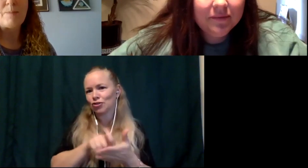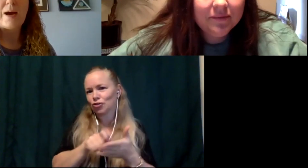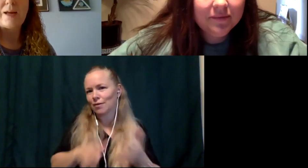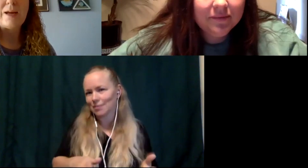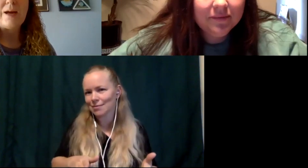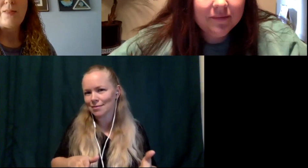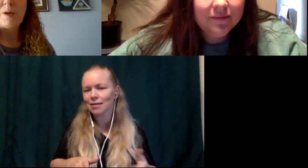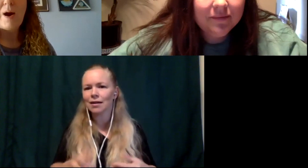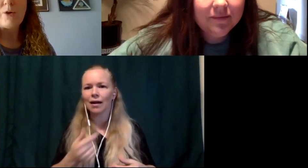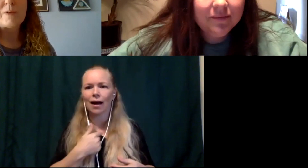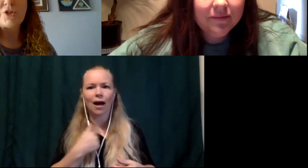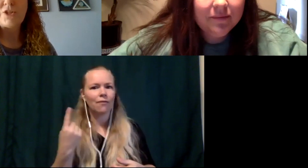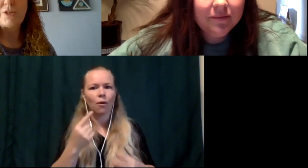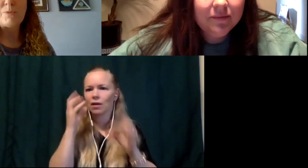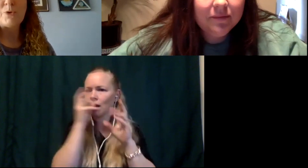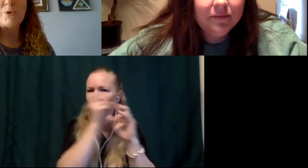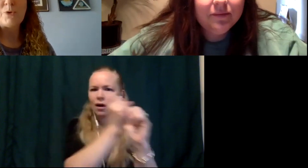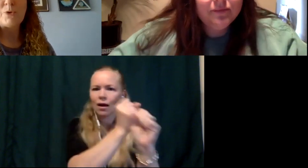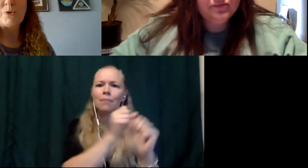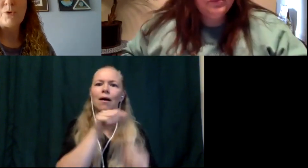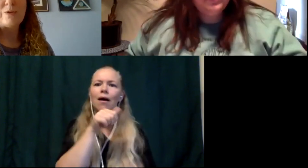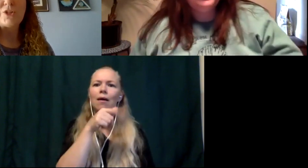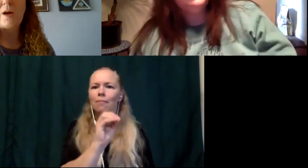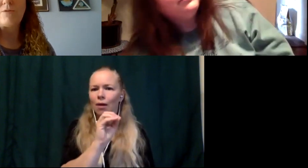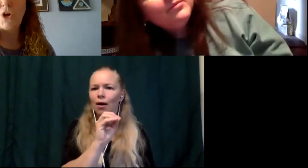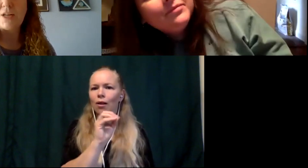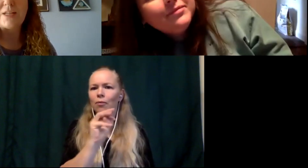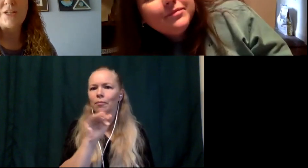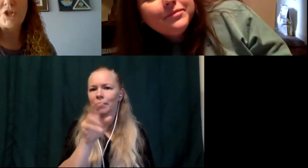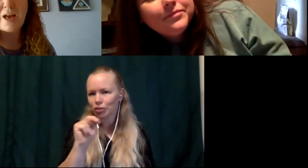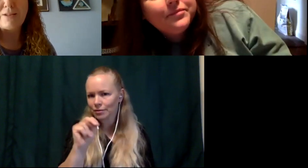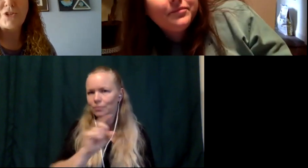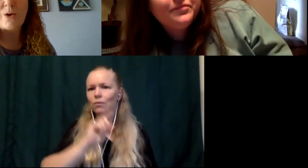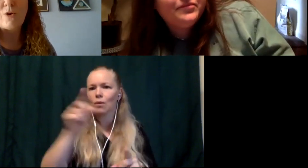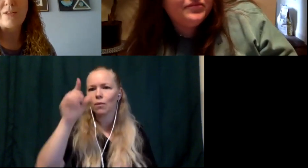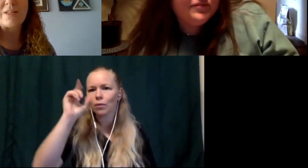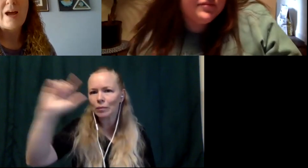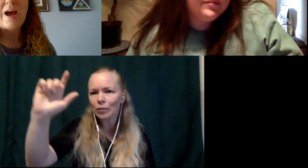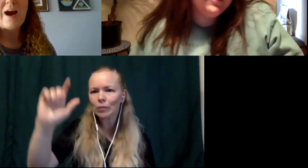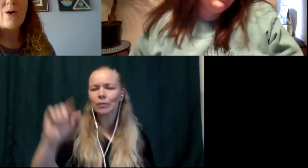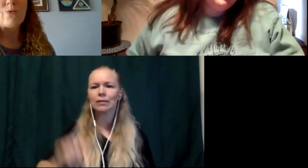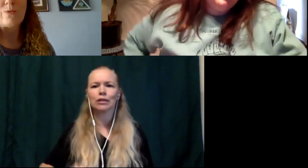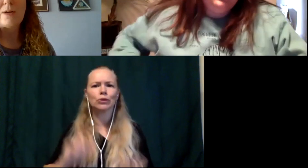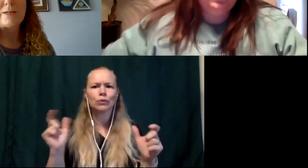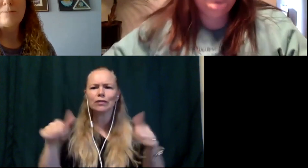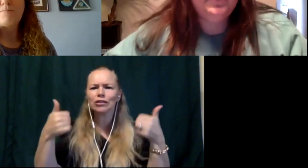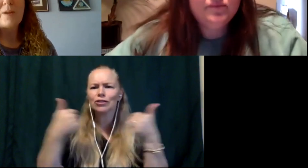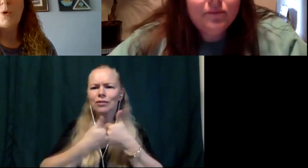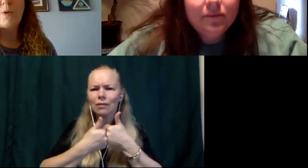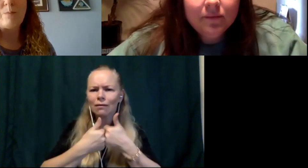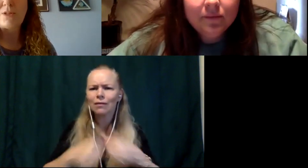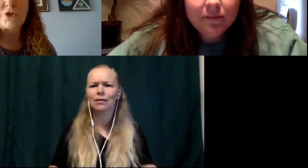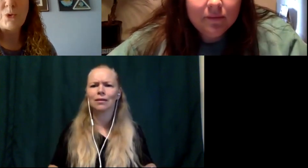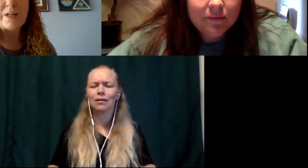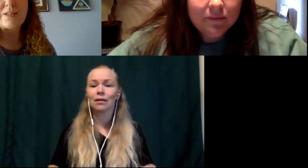fascinated by the Apollo missions to the moon, just how daunting a challenge that was, how we